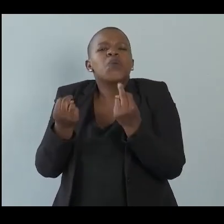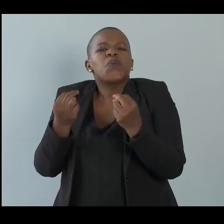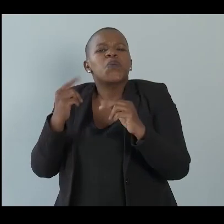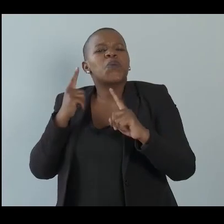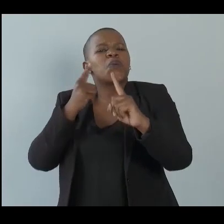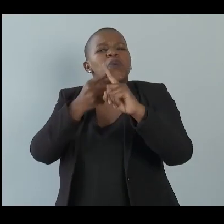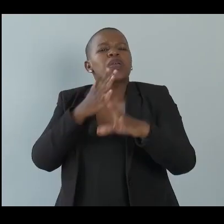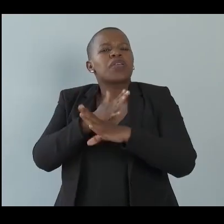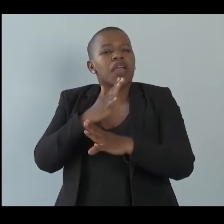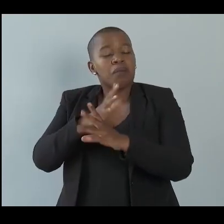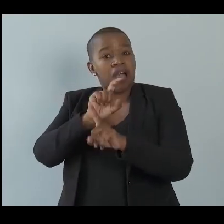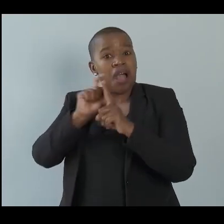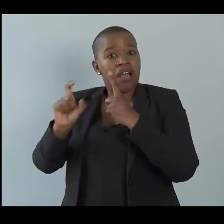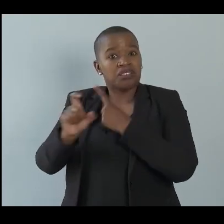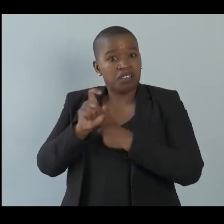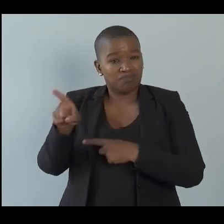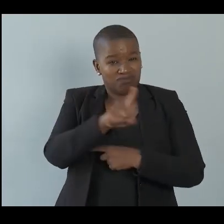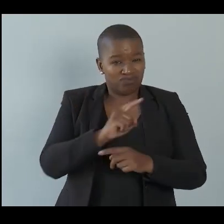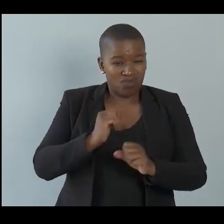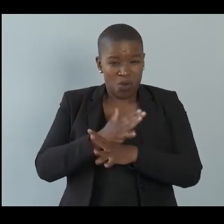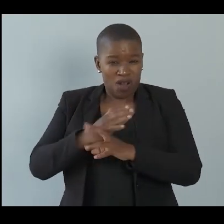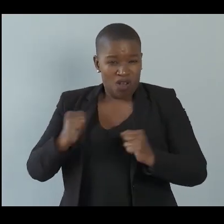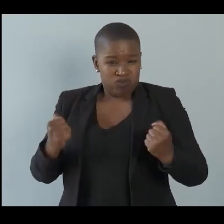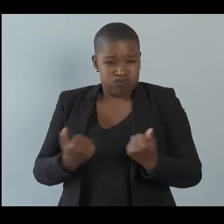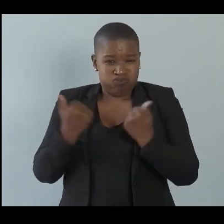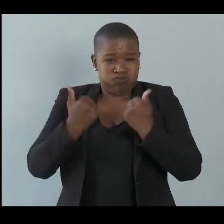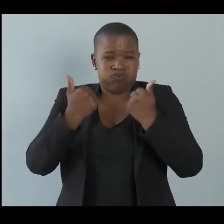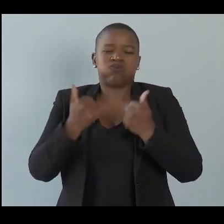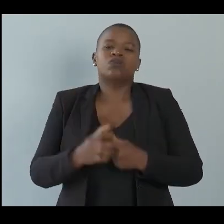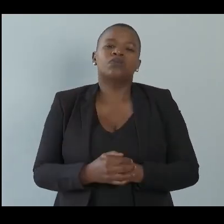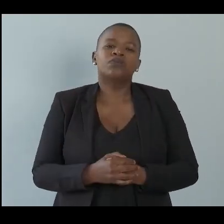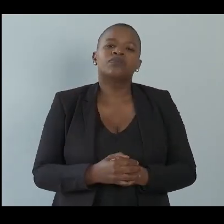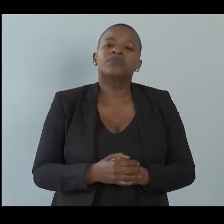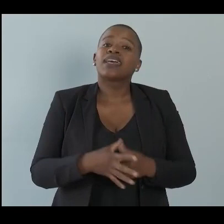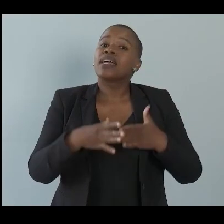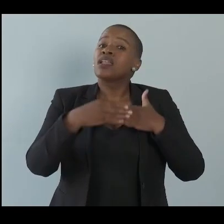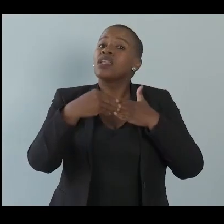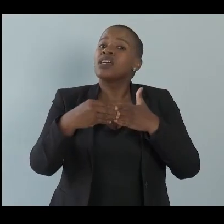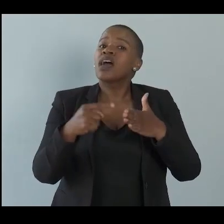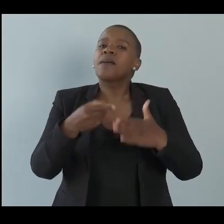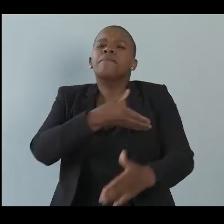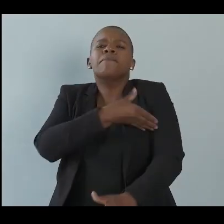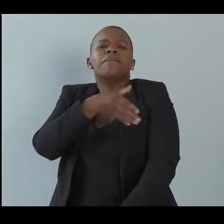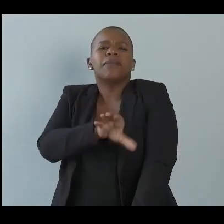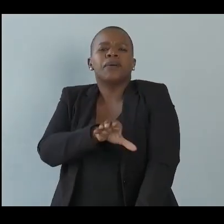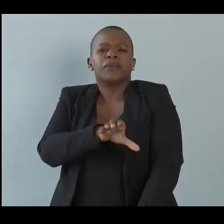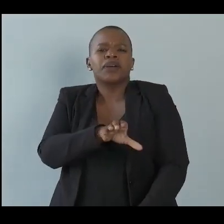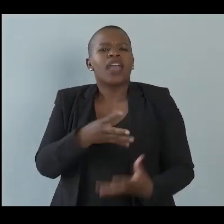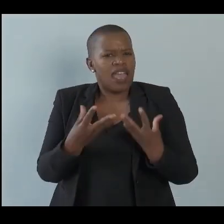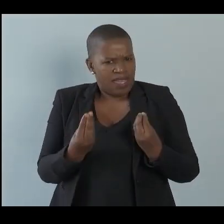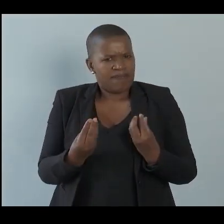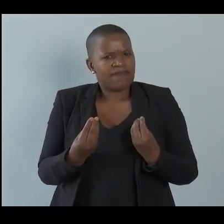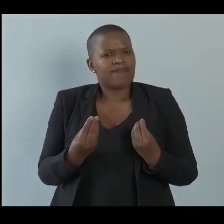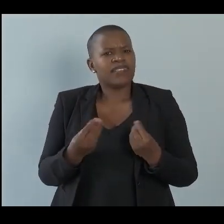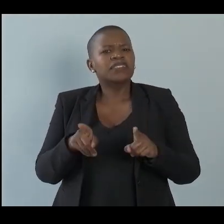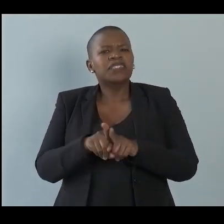culture. We invested in core capabilities and key leadership appointments, such as Karel Snyman, our new CFO,